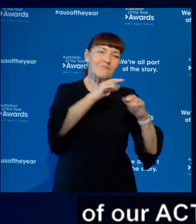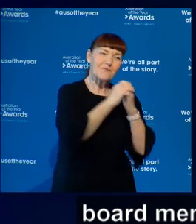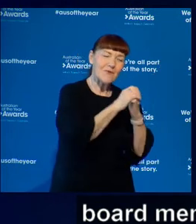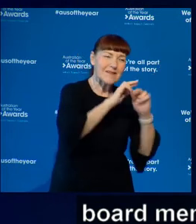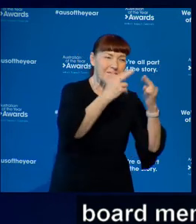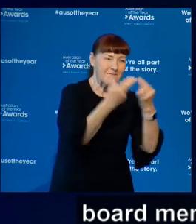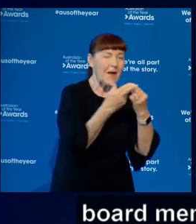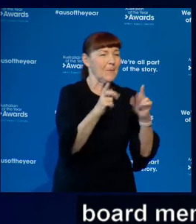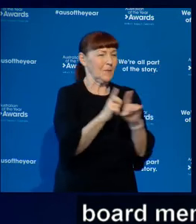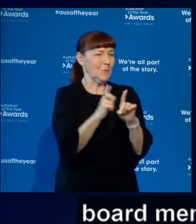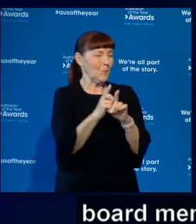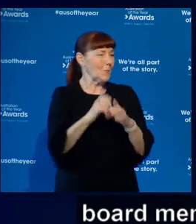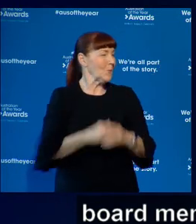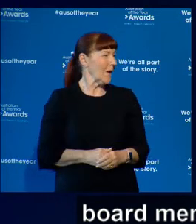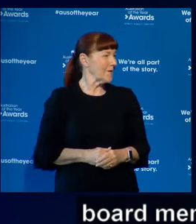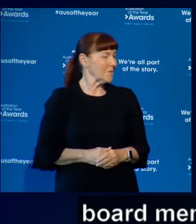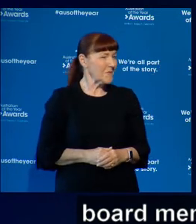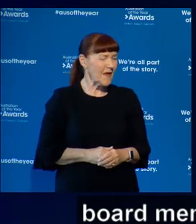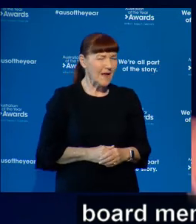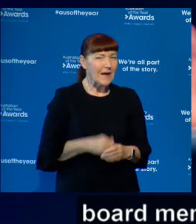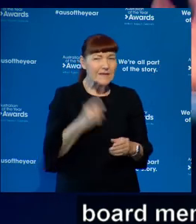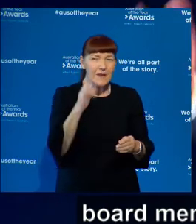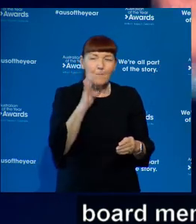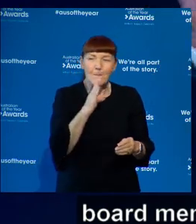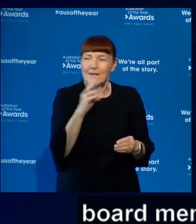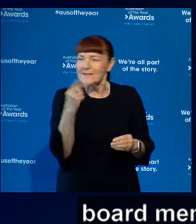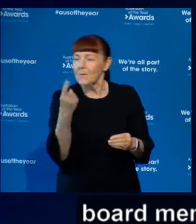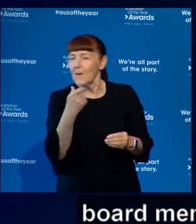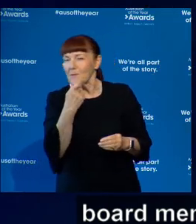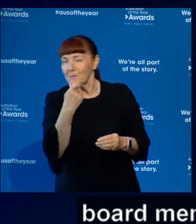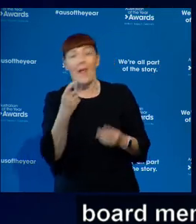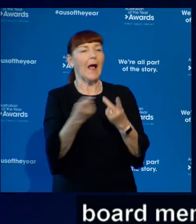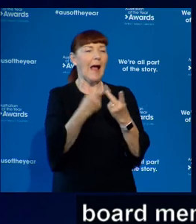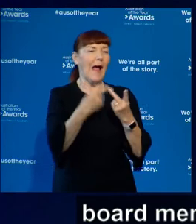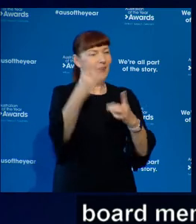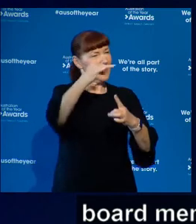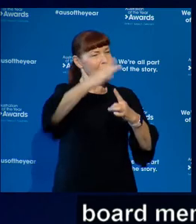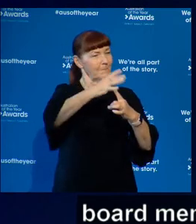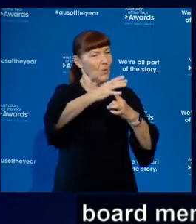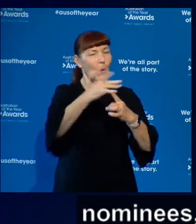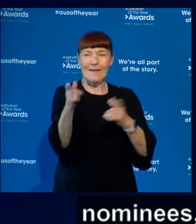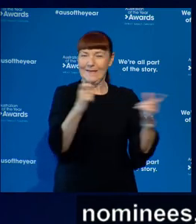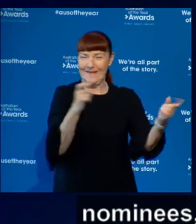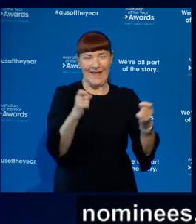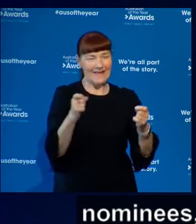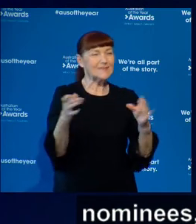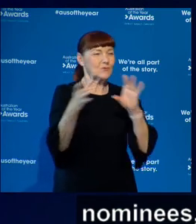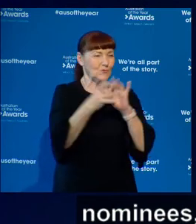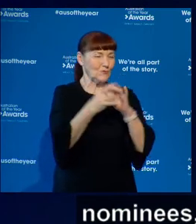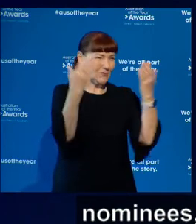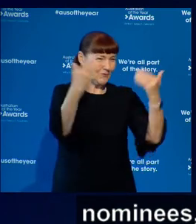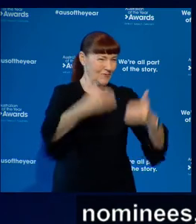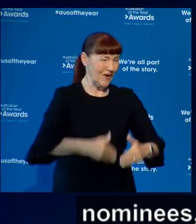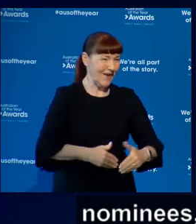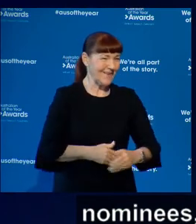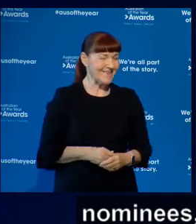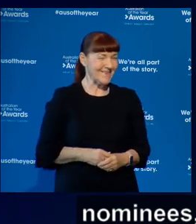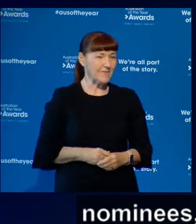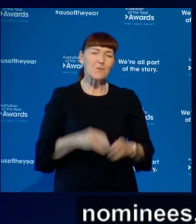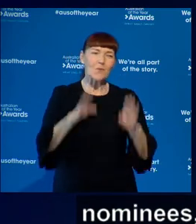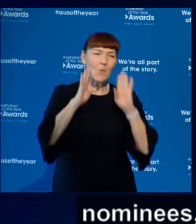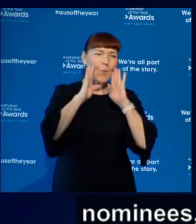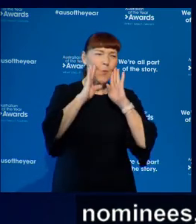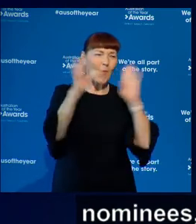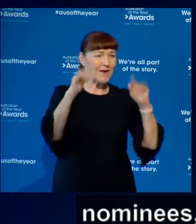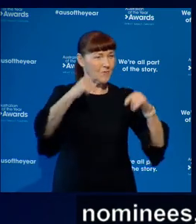friends, and if I haven't covered everyone, the other distinguished guests who join us this evening. It's wonderful